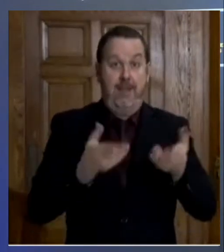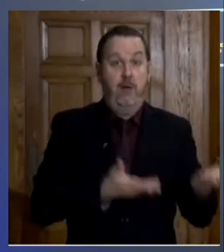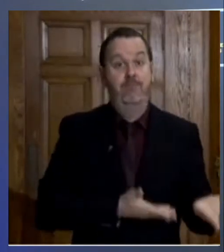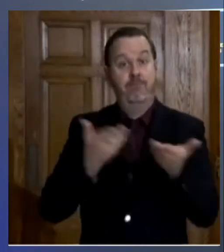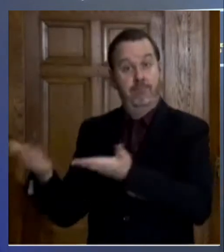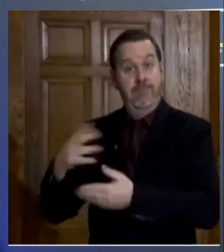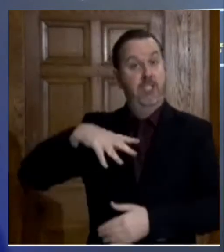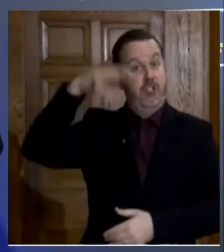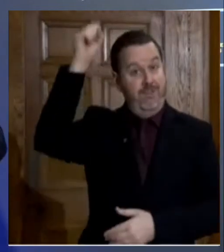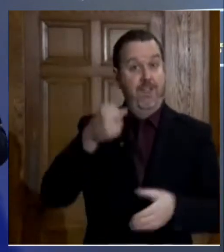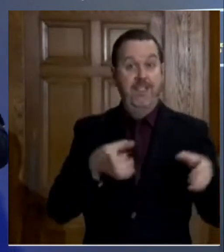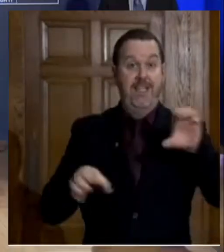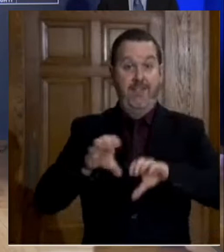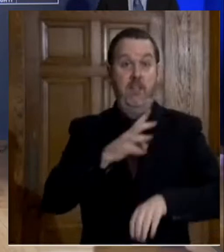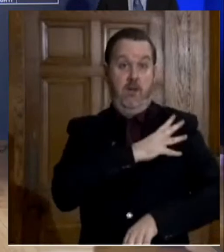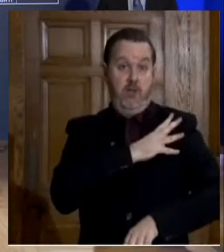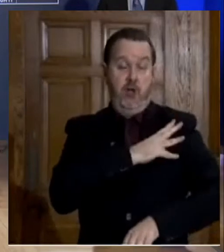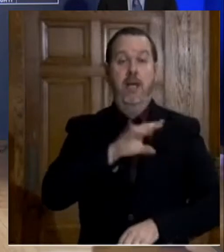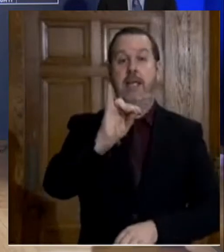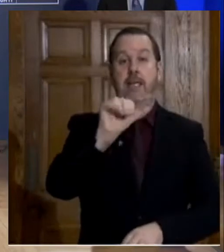Scientific Advisor, Professor Ian Young.